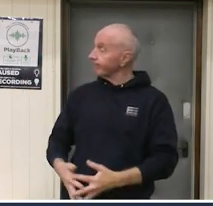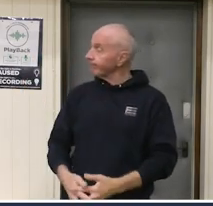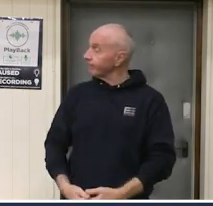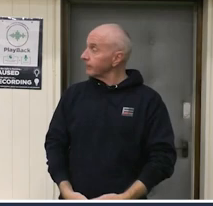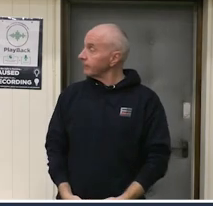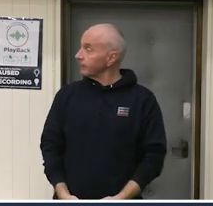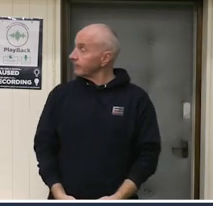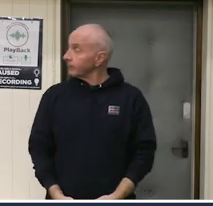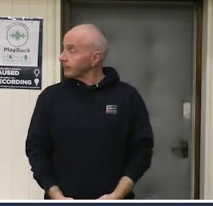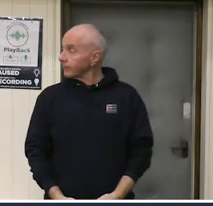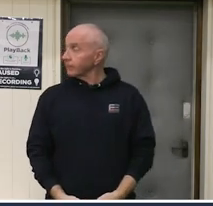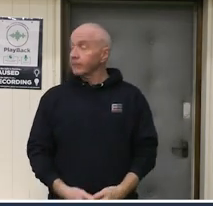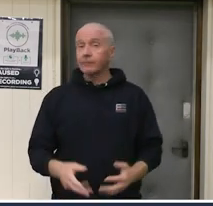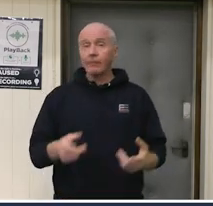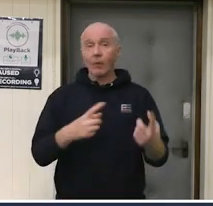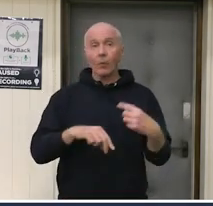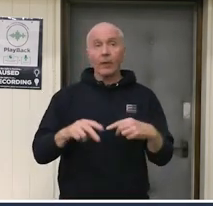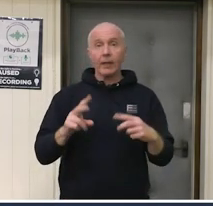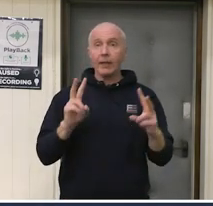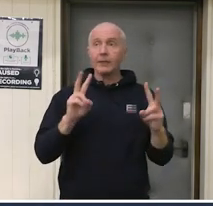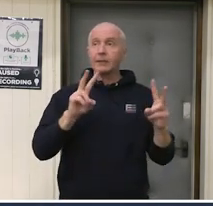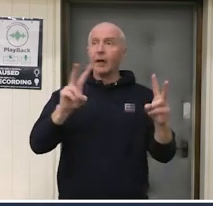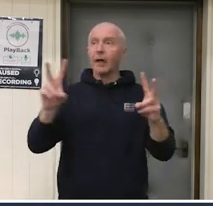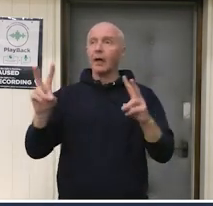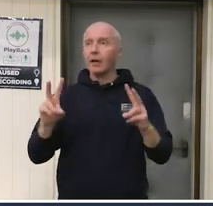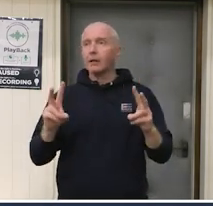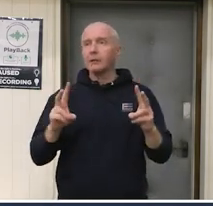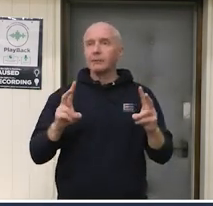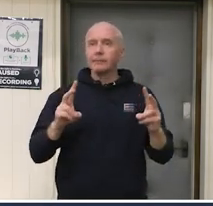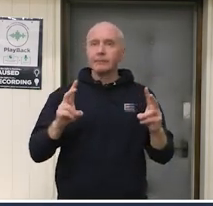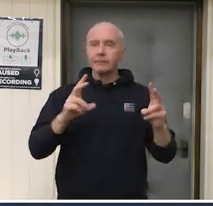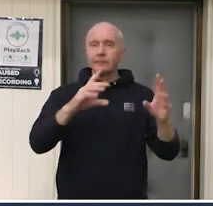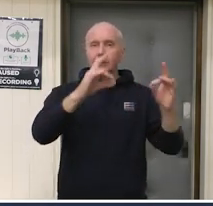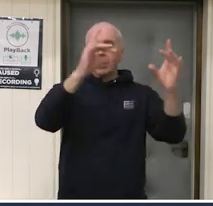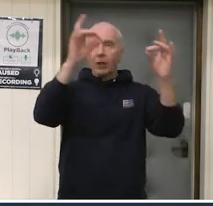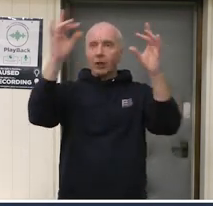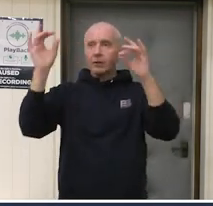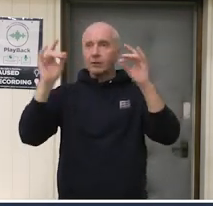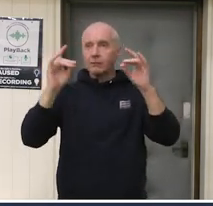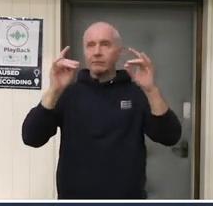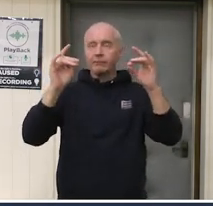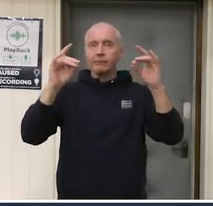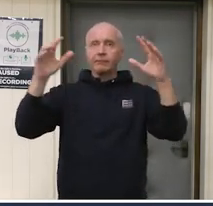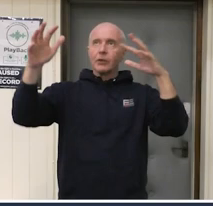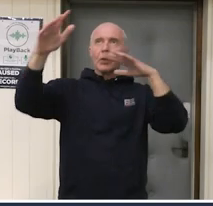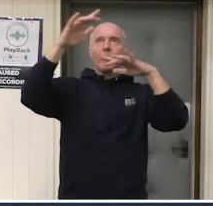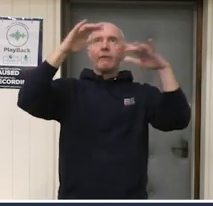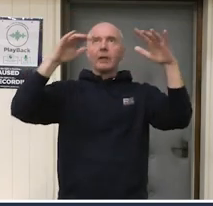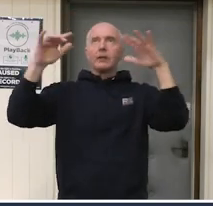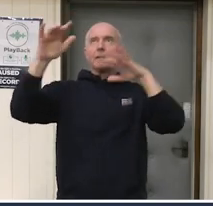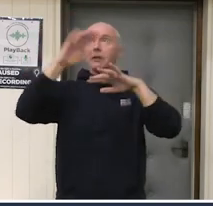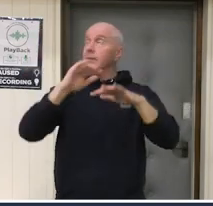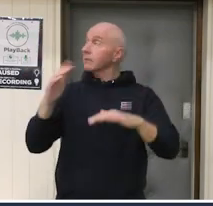Well, we can look out into our own dear universe that you can see behind you here, well, behind me, in front of you.